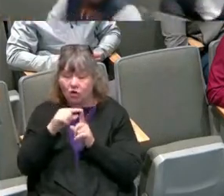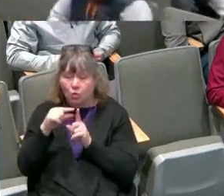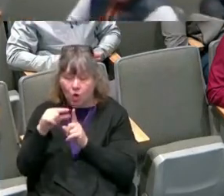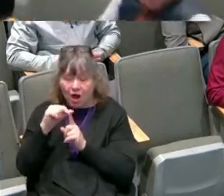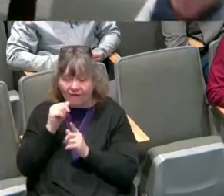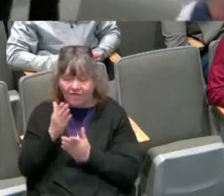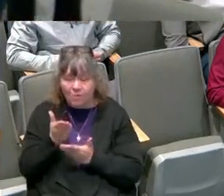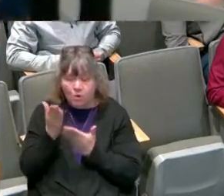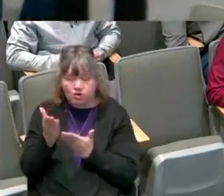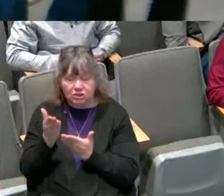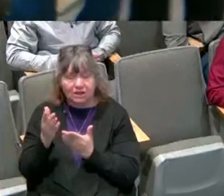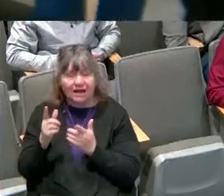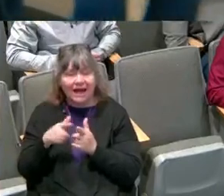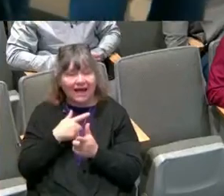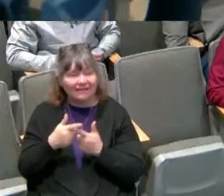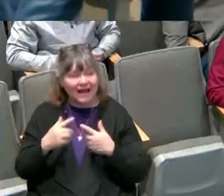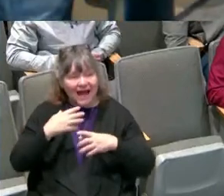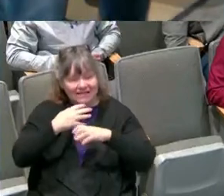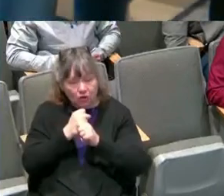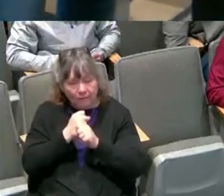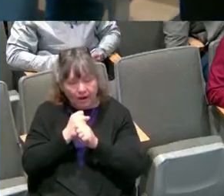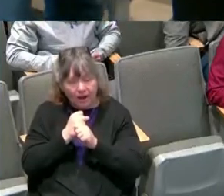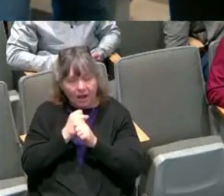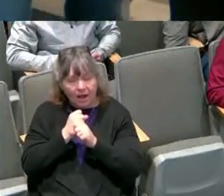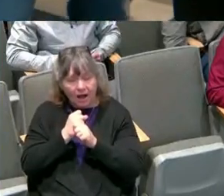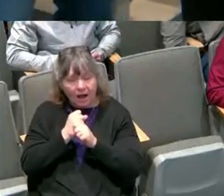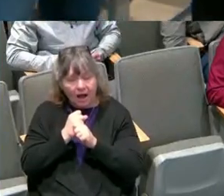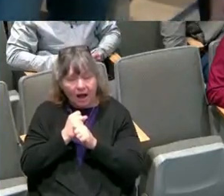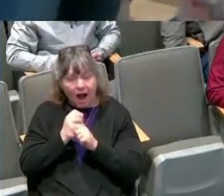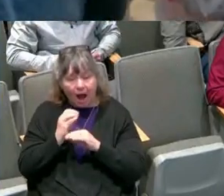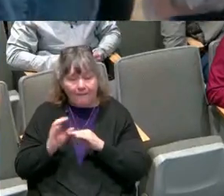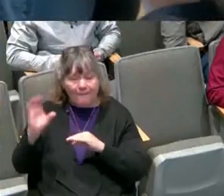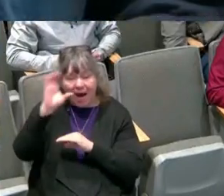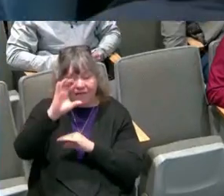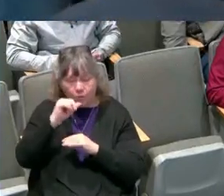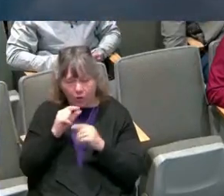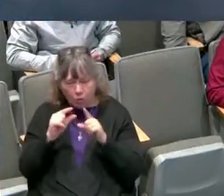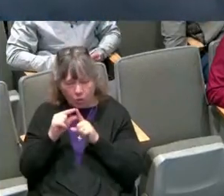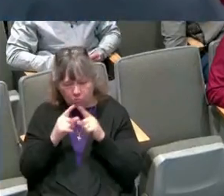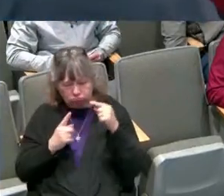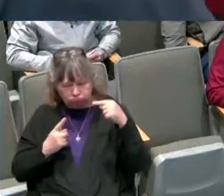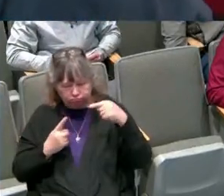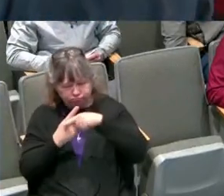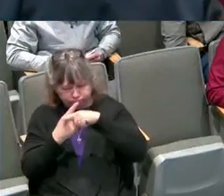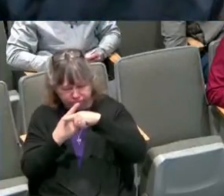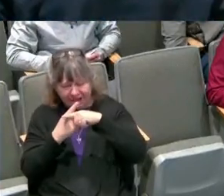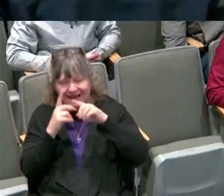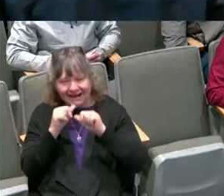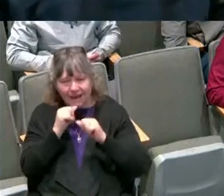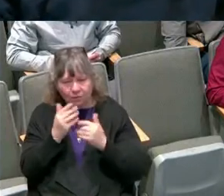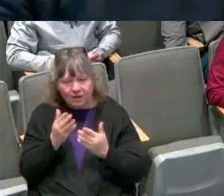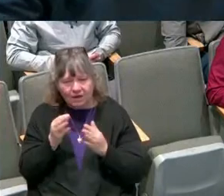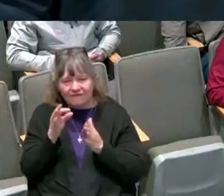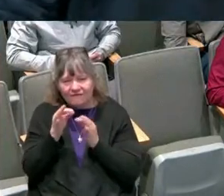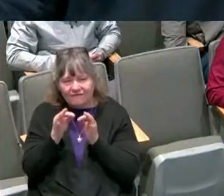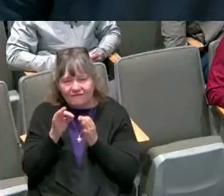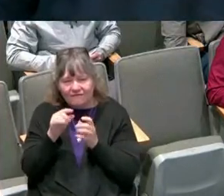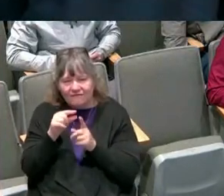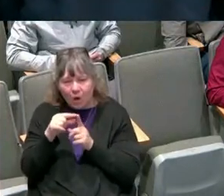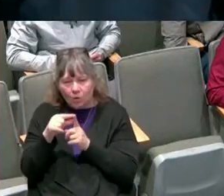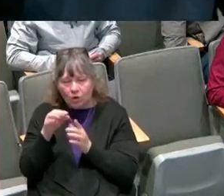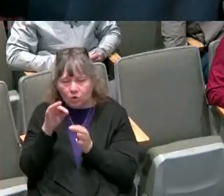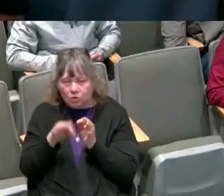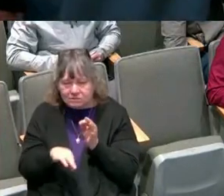the motion and then a summary above it where the wording does not match could you advise me whether we should be voting simply on the